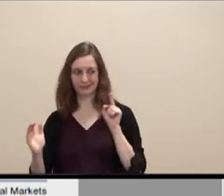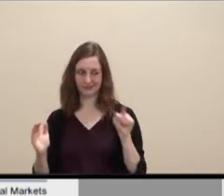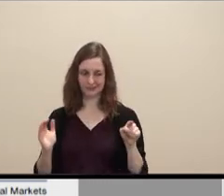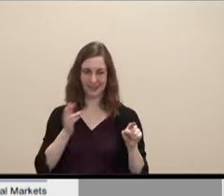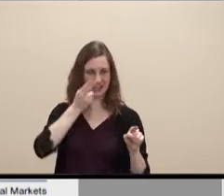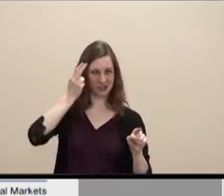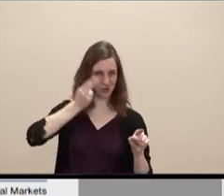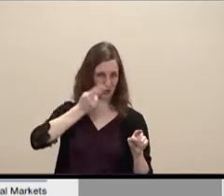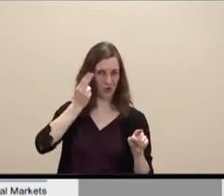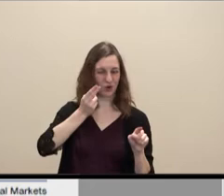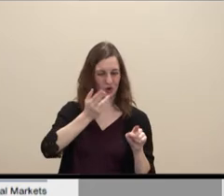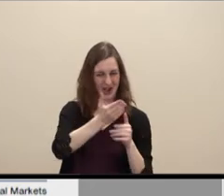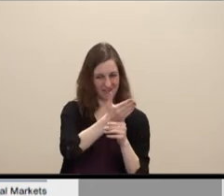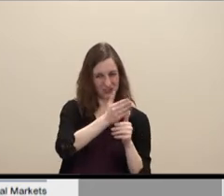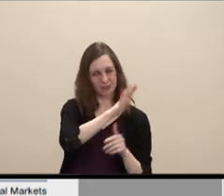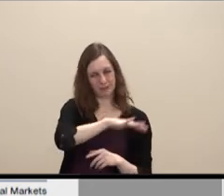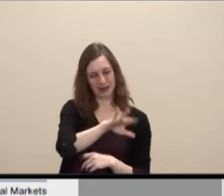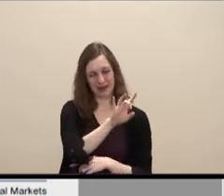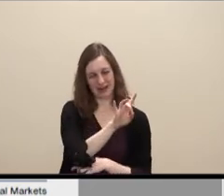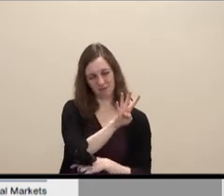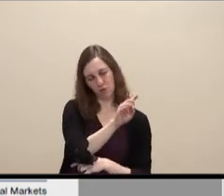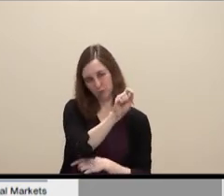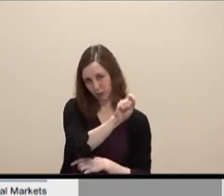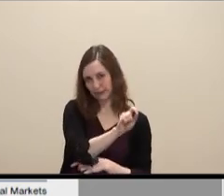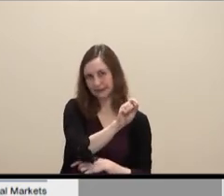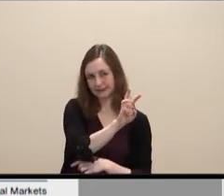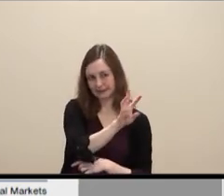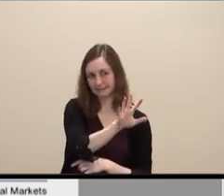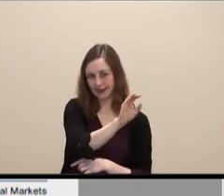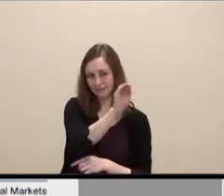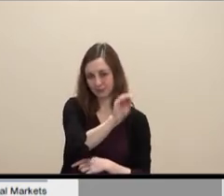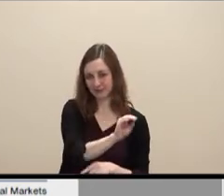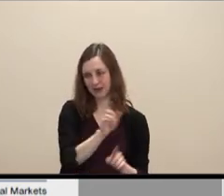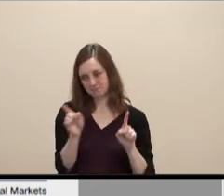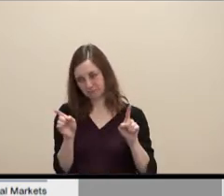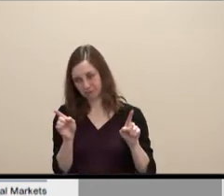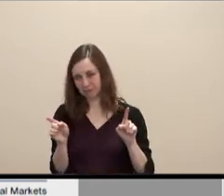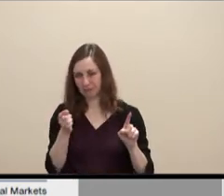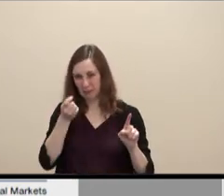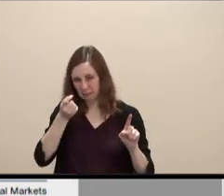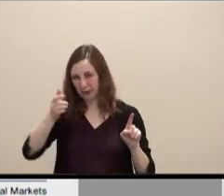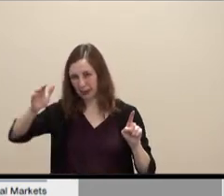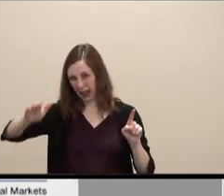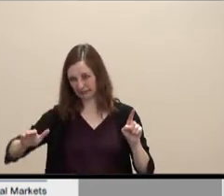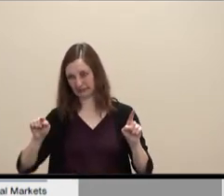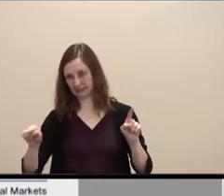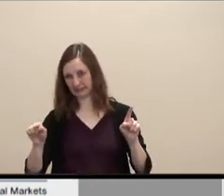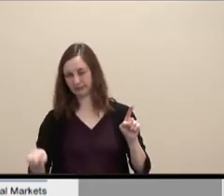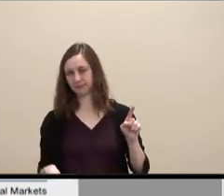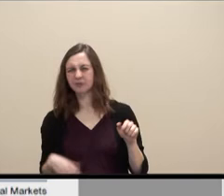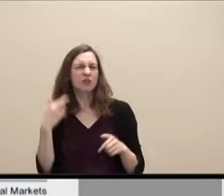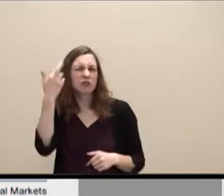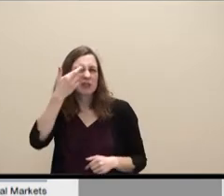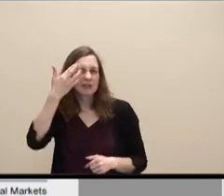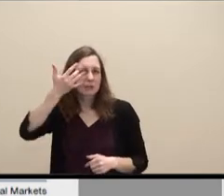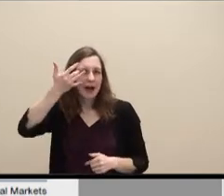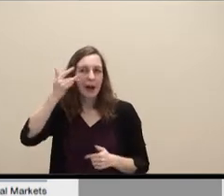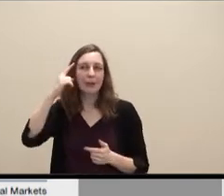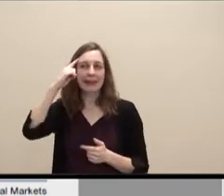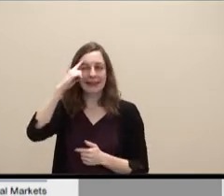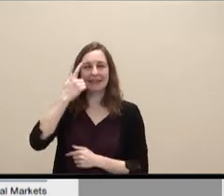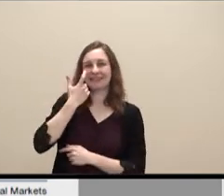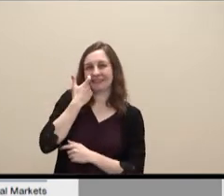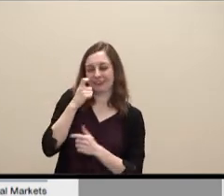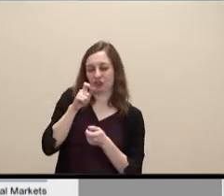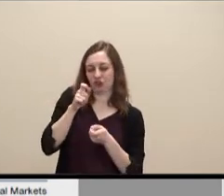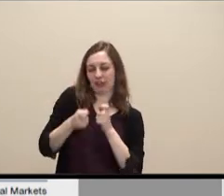the historical average about 84.65%. We believe that one of the reasons for that is recent changes to